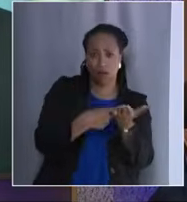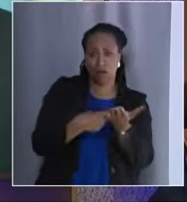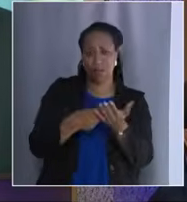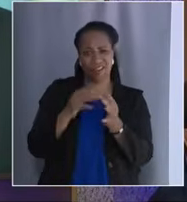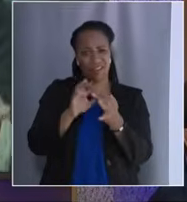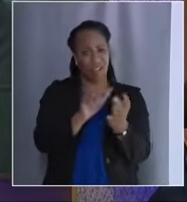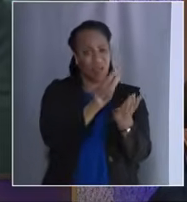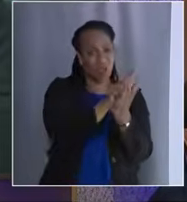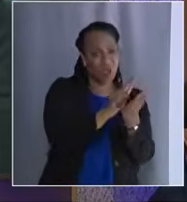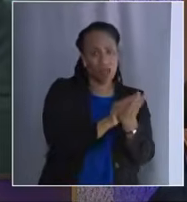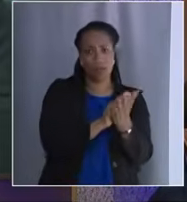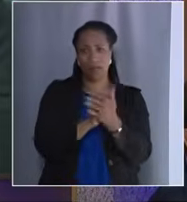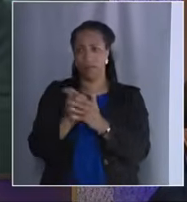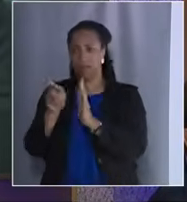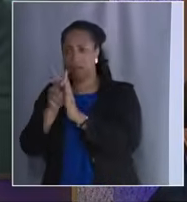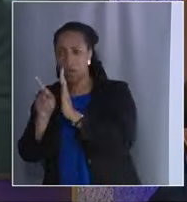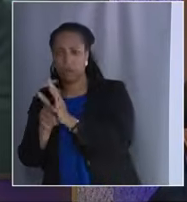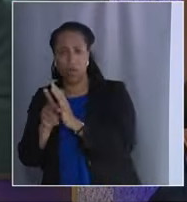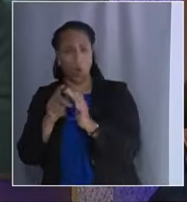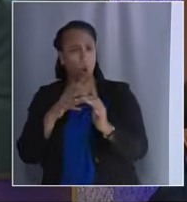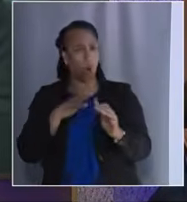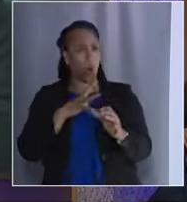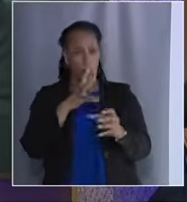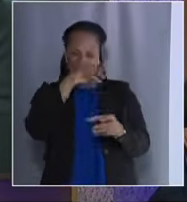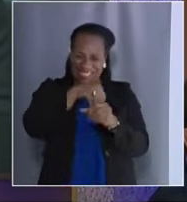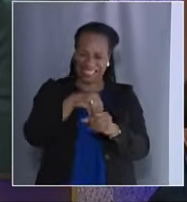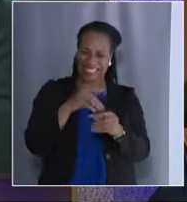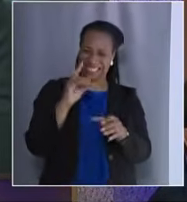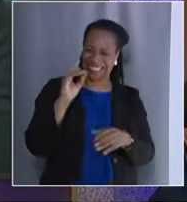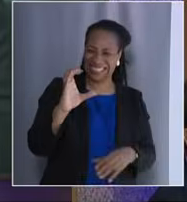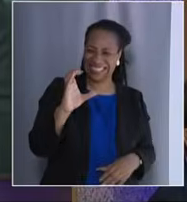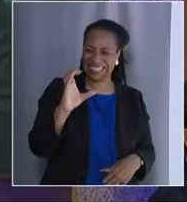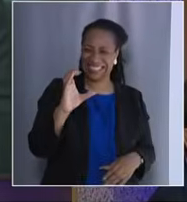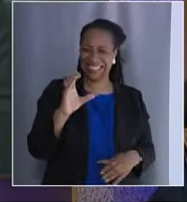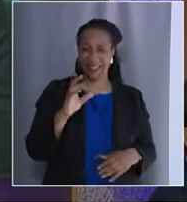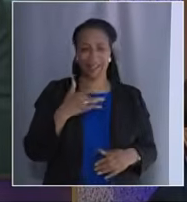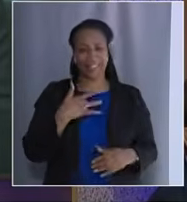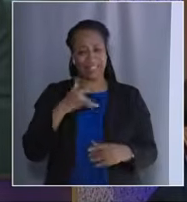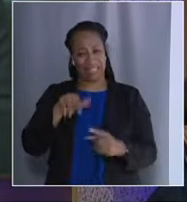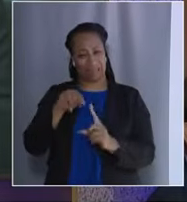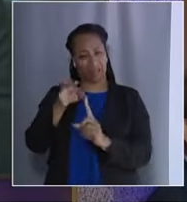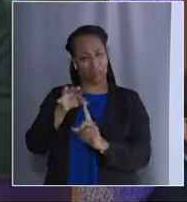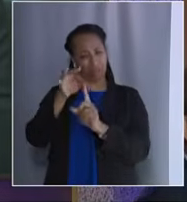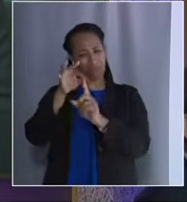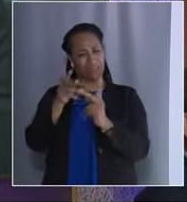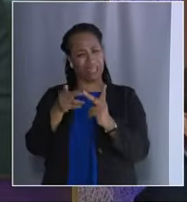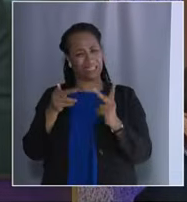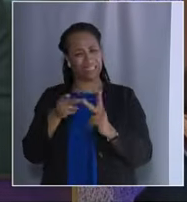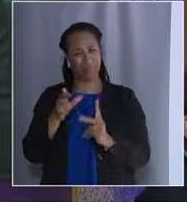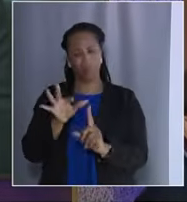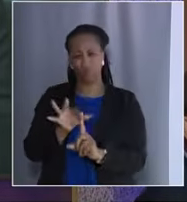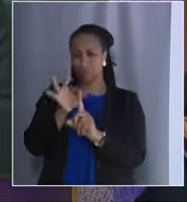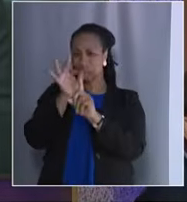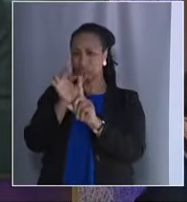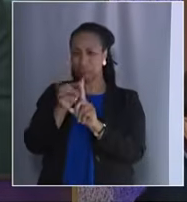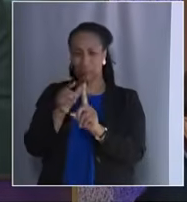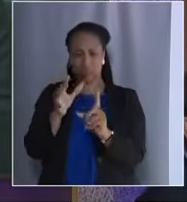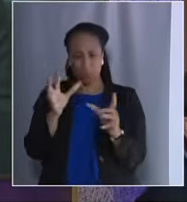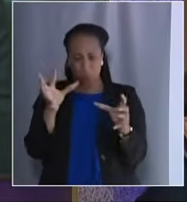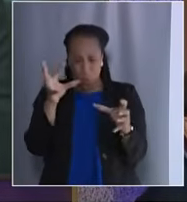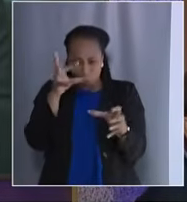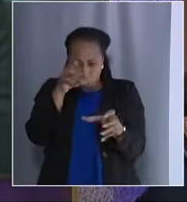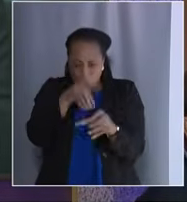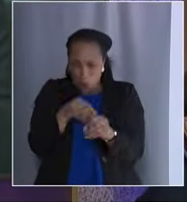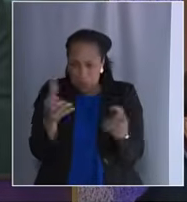on the hilltop. But the atmosphere is different here and special, and you almost feel drawn into the city. And that's what I want